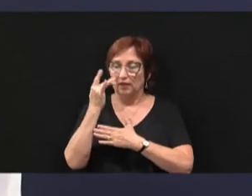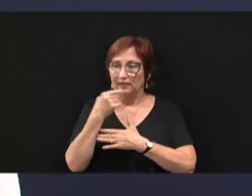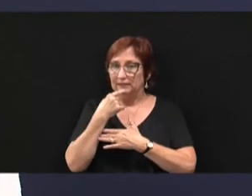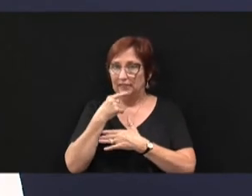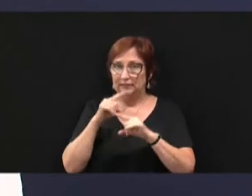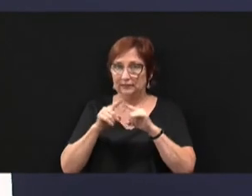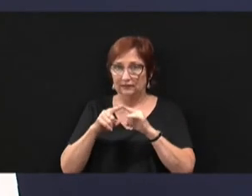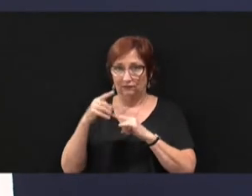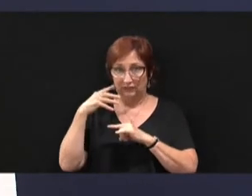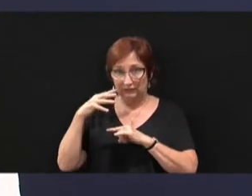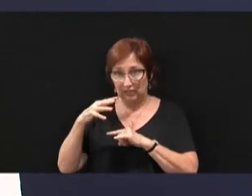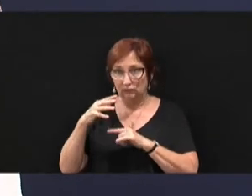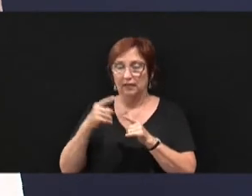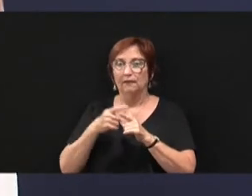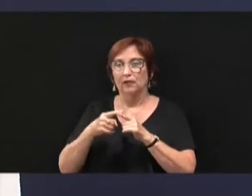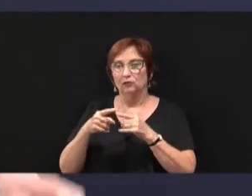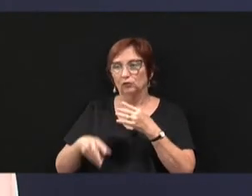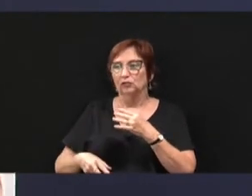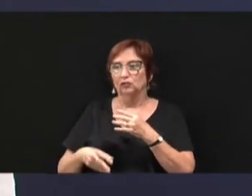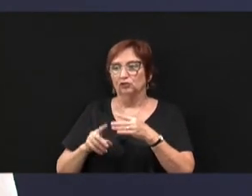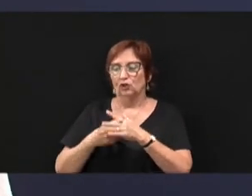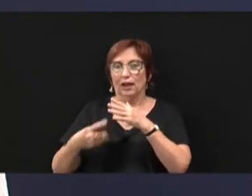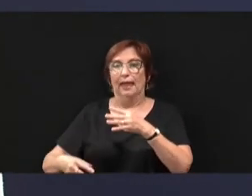sounds, then we'll start doing the different sounds. Can